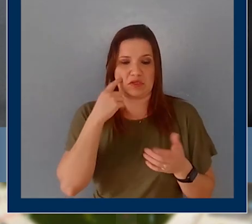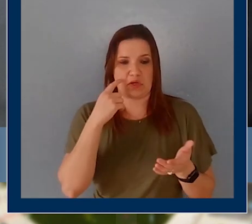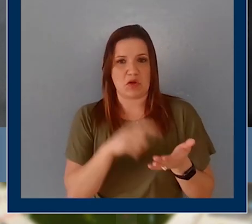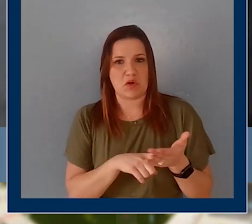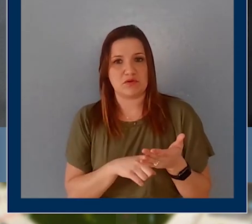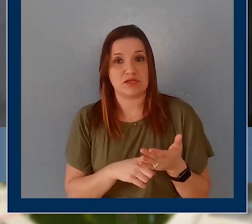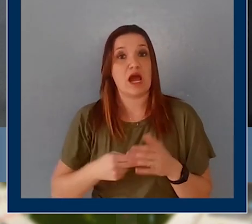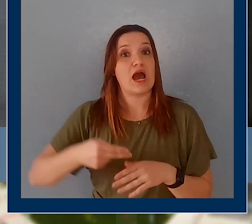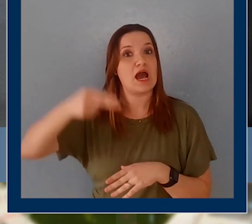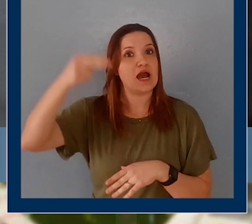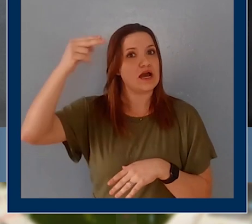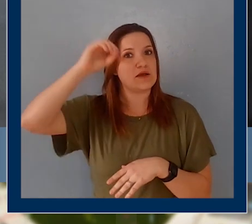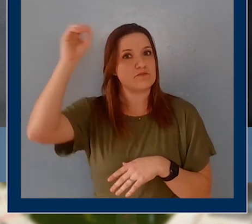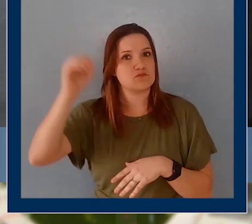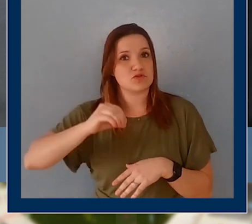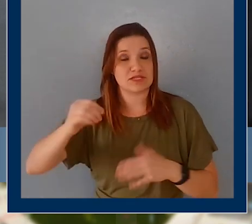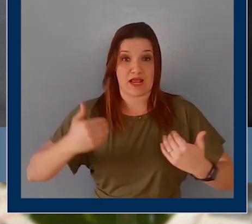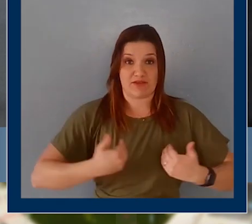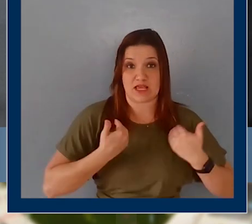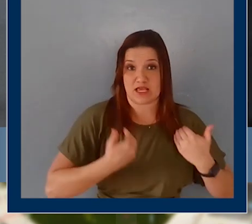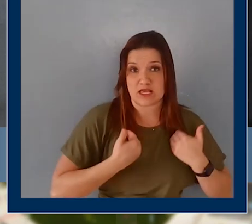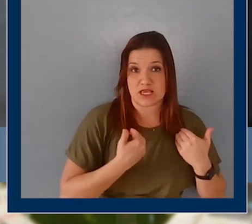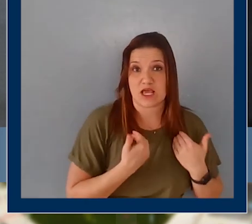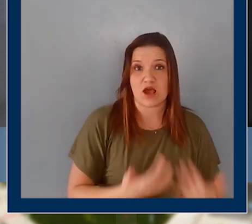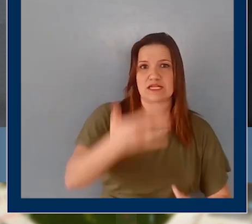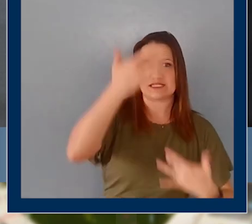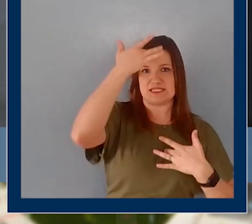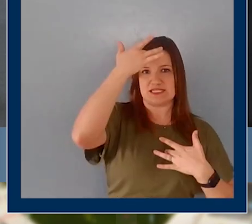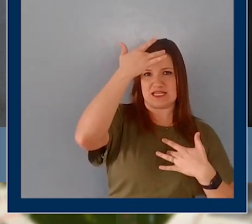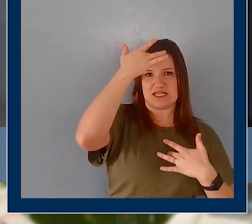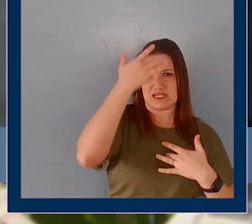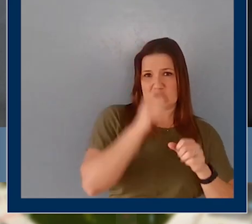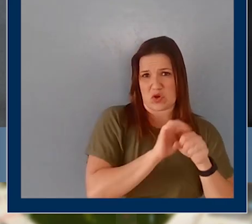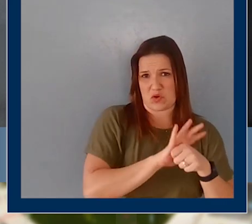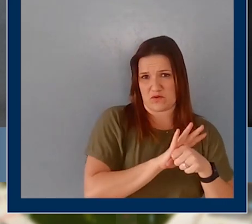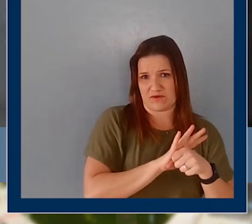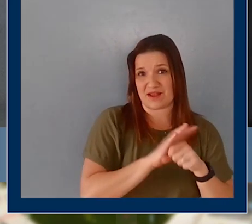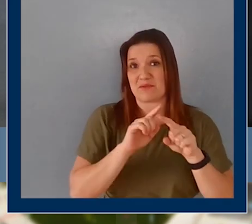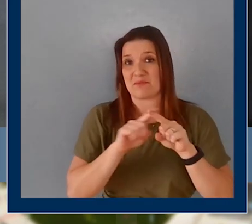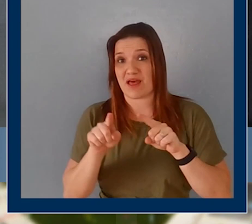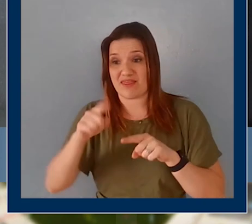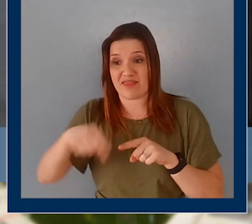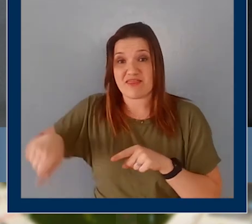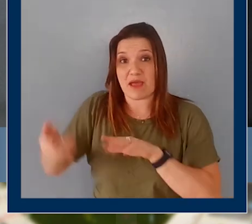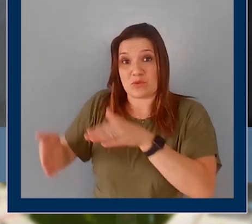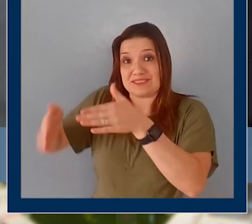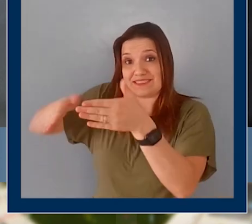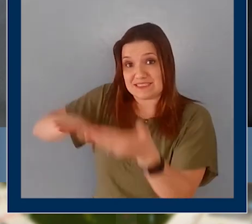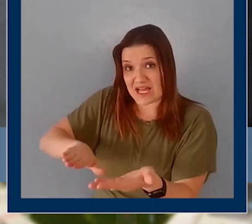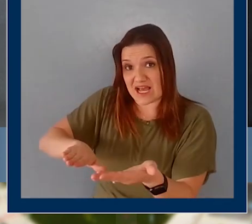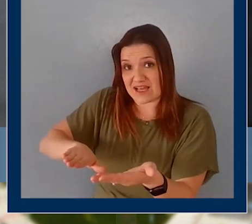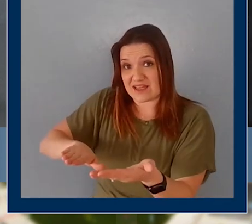23,000 COVID positive patients that are currently hospitalized throughout California, of which about 22%,